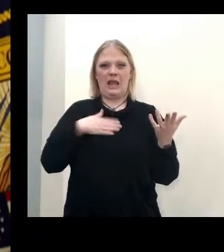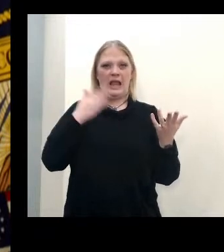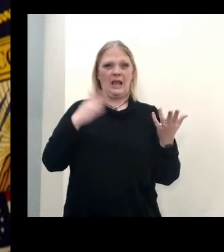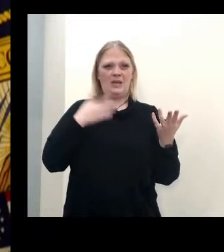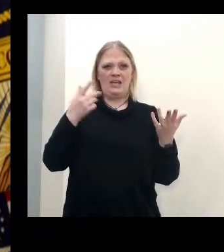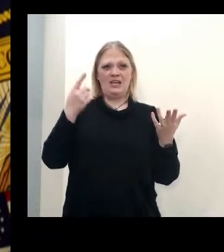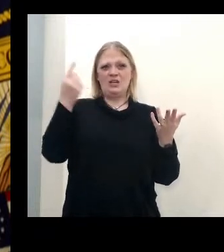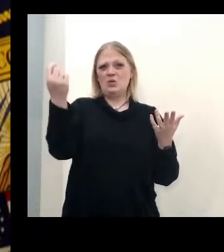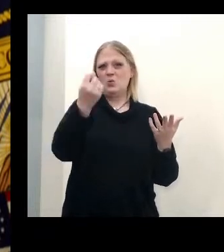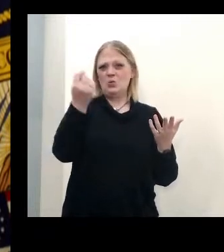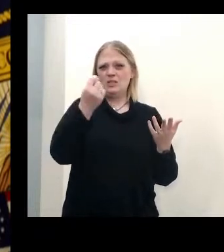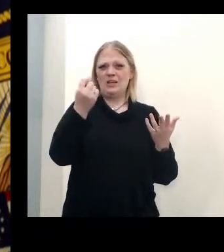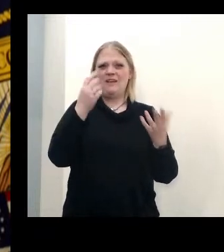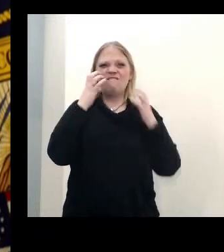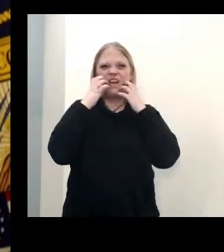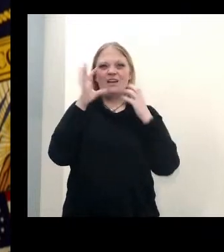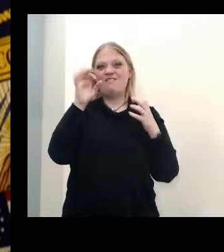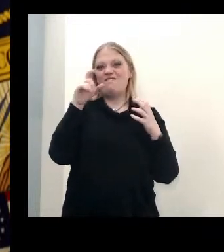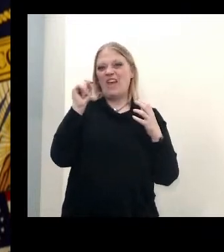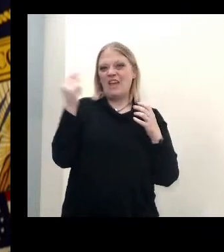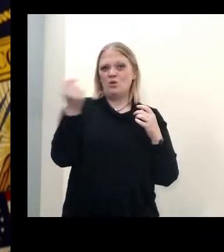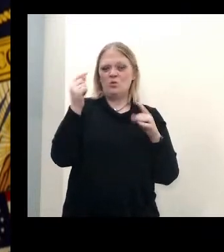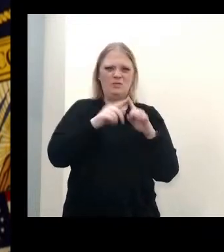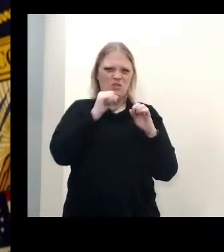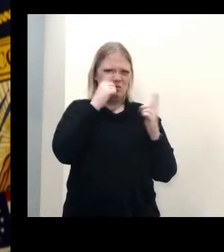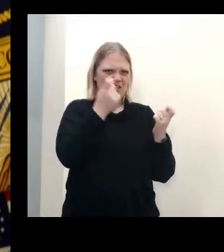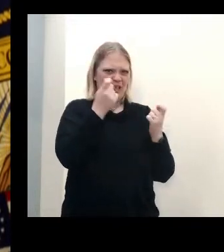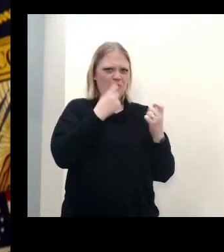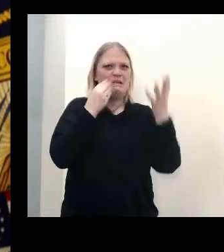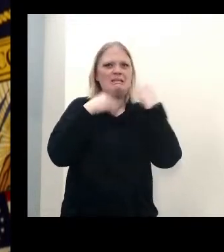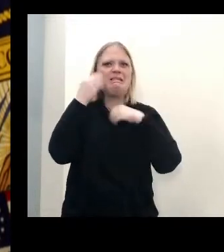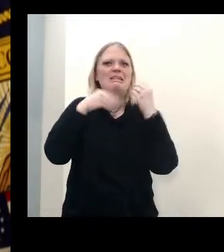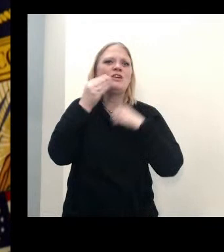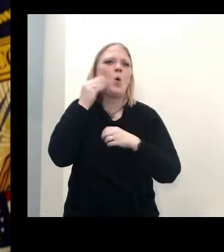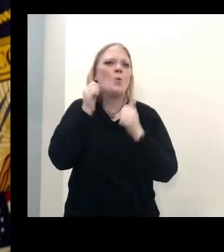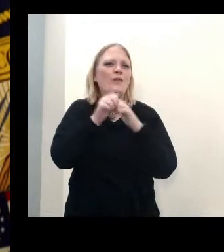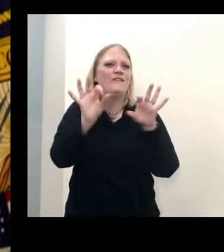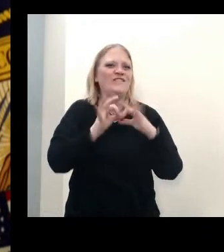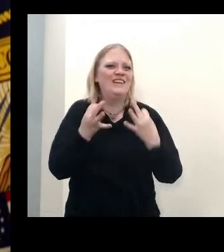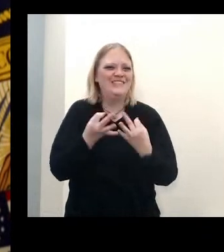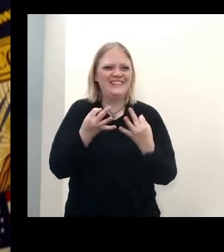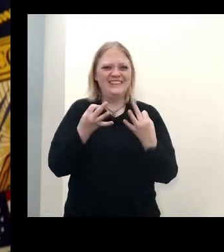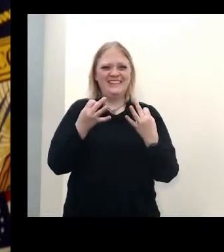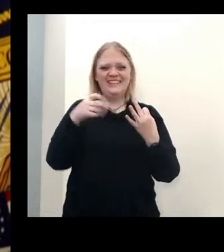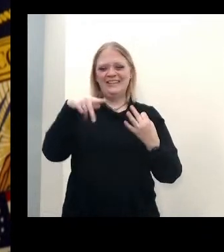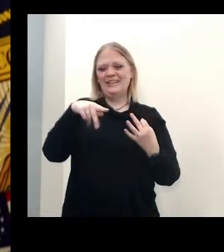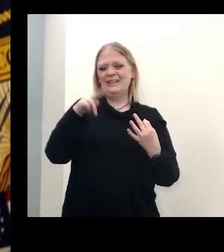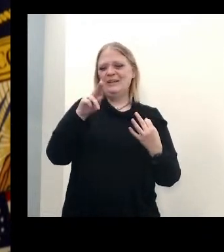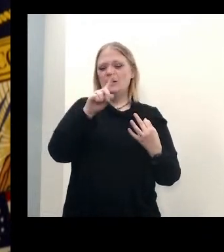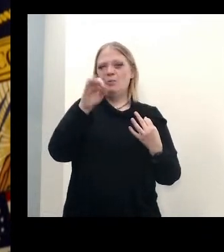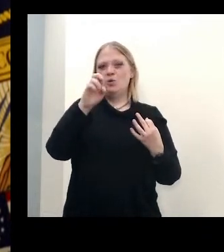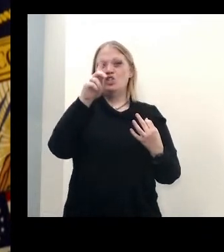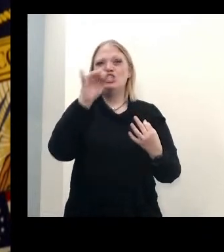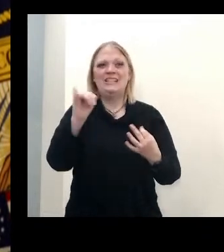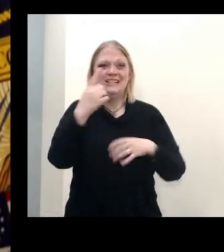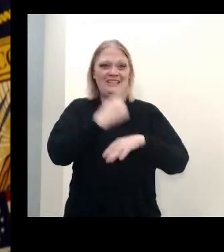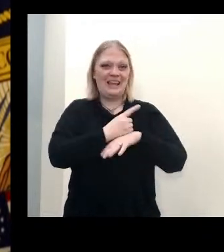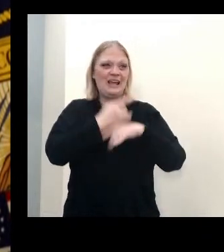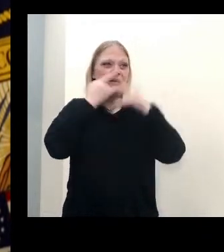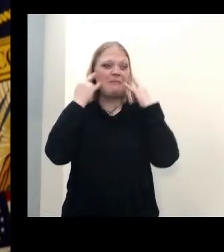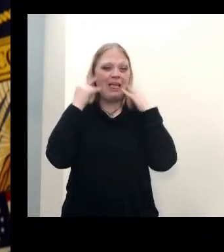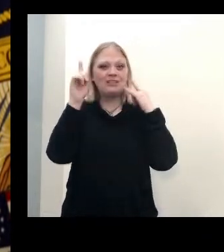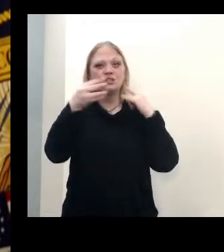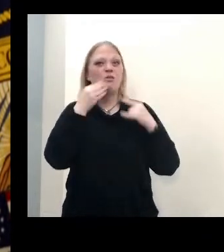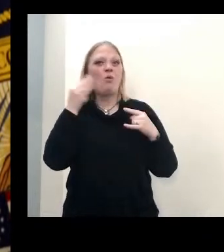happy Tuesday with Fat Tuesday, but don't go out celebrate. Just eat at home with your family. Punchki Day, go buy some punchkis, wearing your masks, and go home.